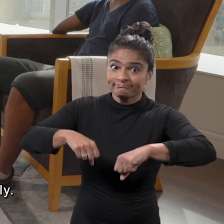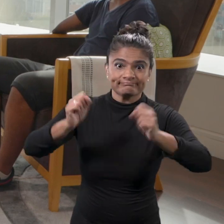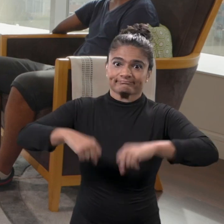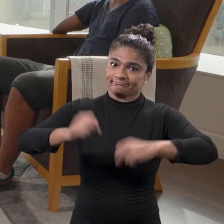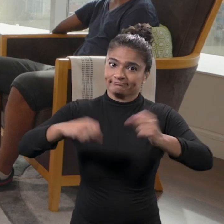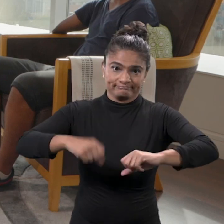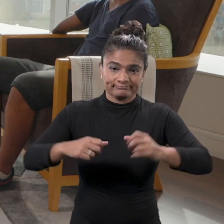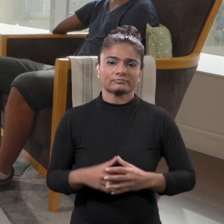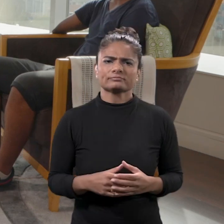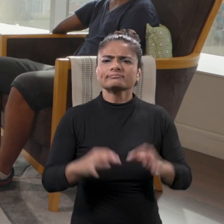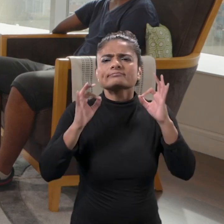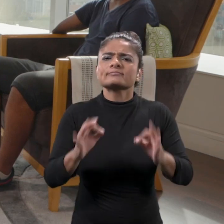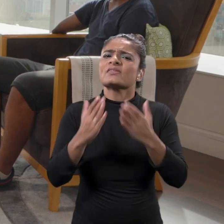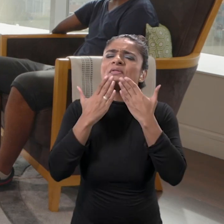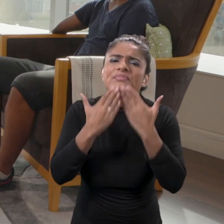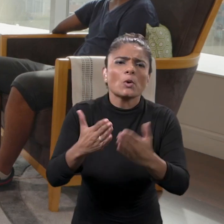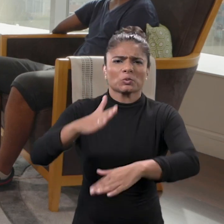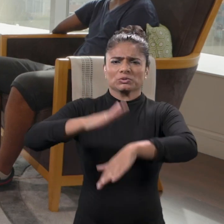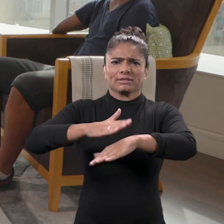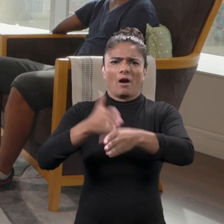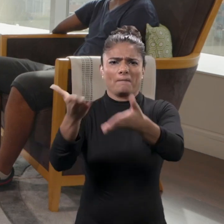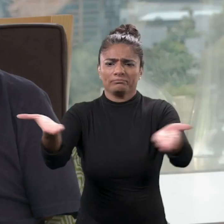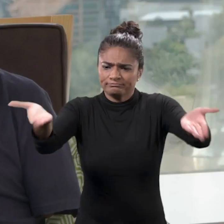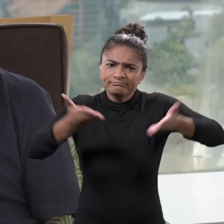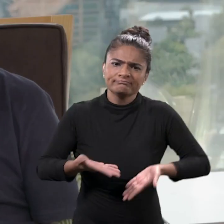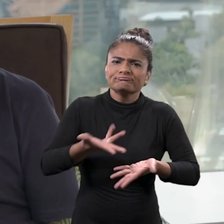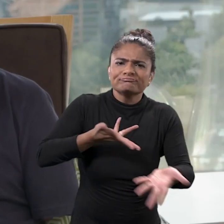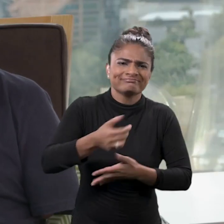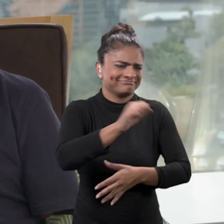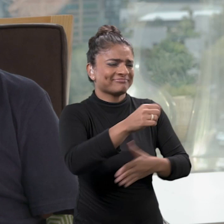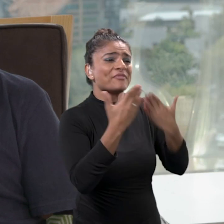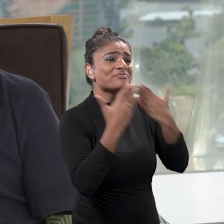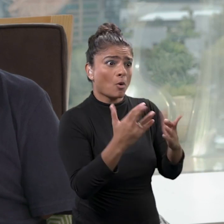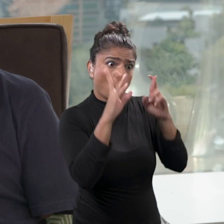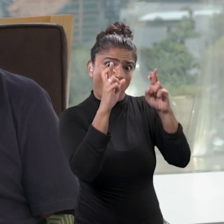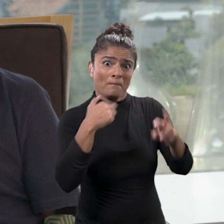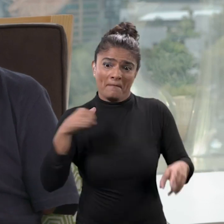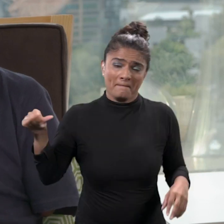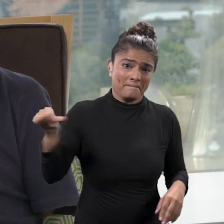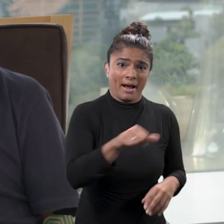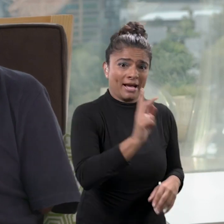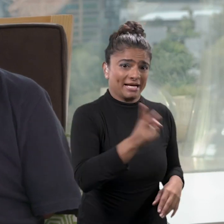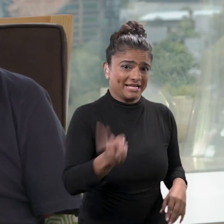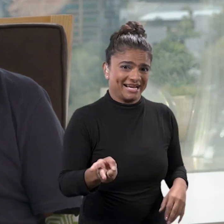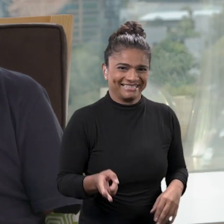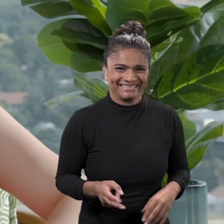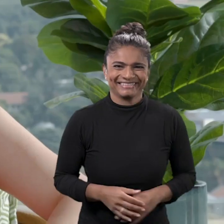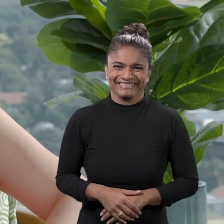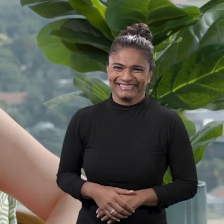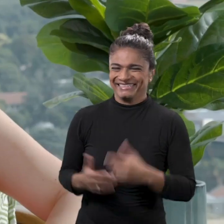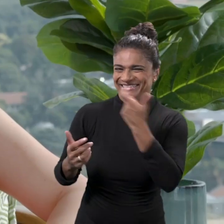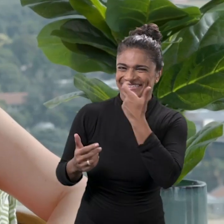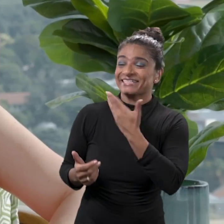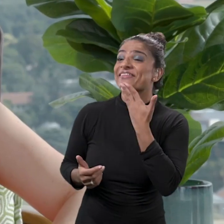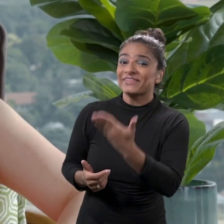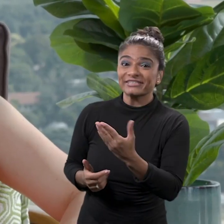definitely. Incredible. Thank you so much for your time, Sibu. It was a pleasure having you here. Thank you so much. I appreciate it. And hopefully I come back again.